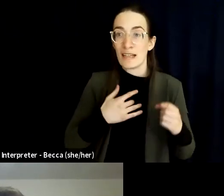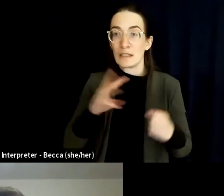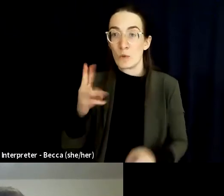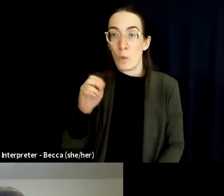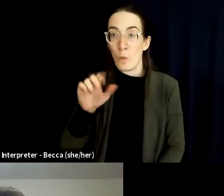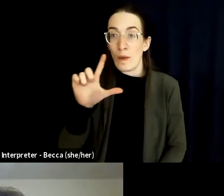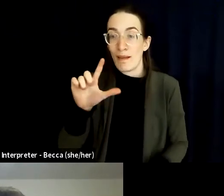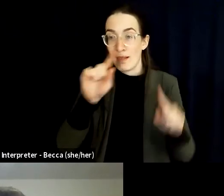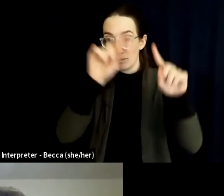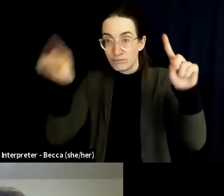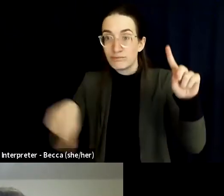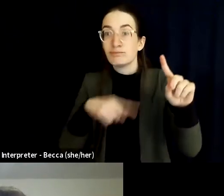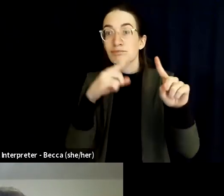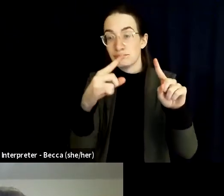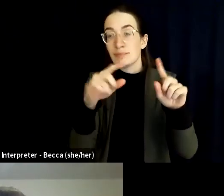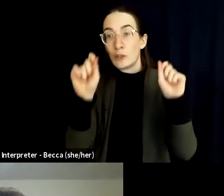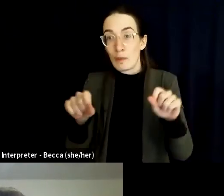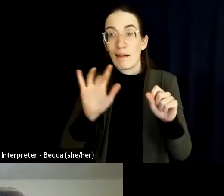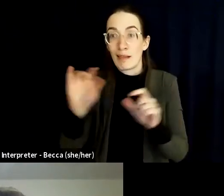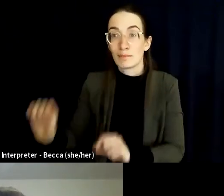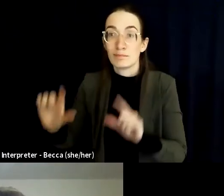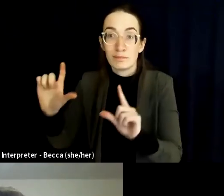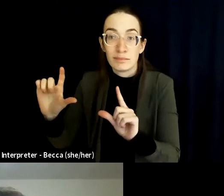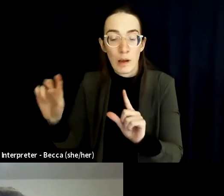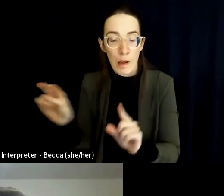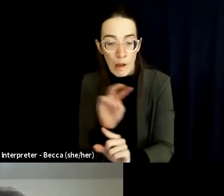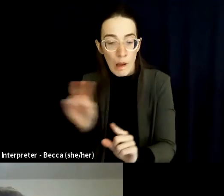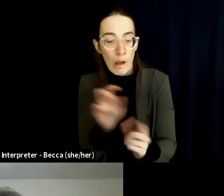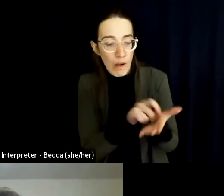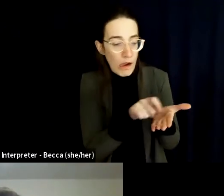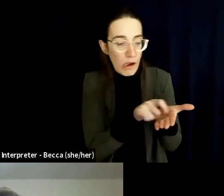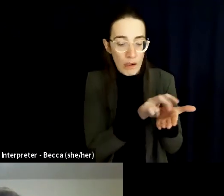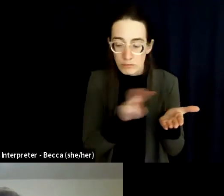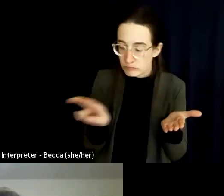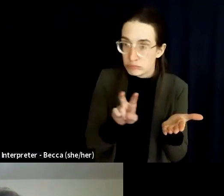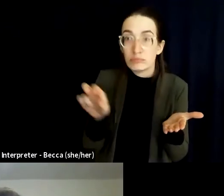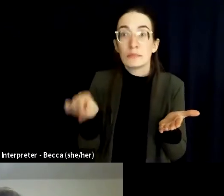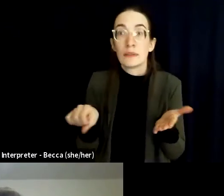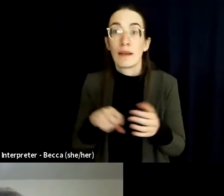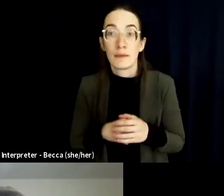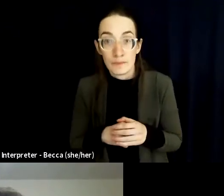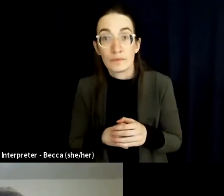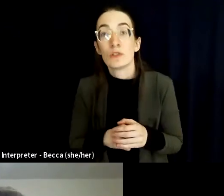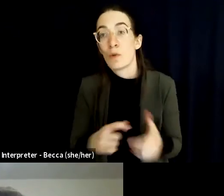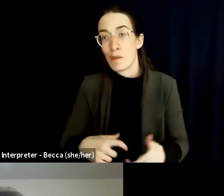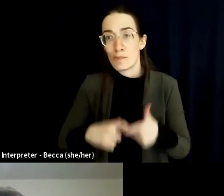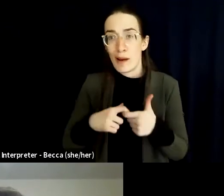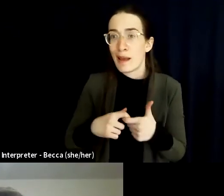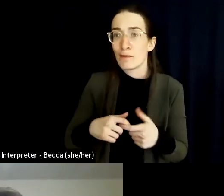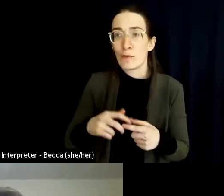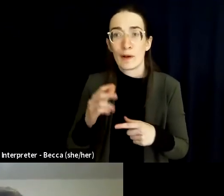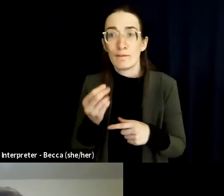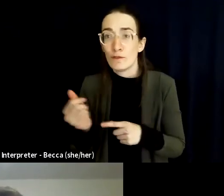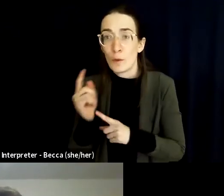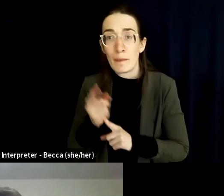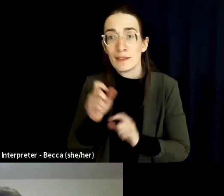click on that as well and have that up on another window. So we'll just break for a few minutes. You can feel free to send anything in the chat as